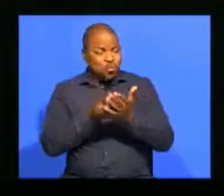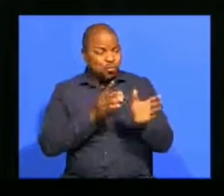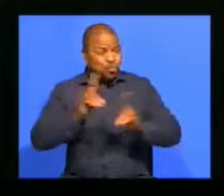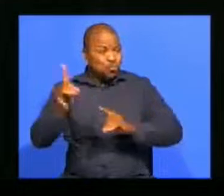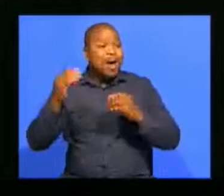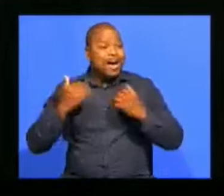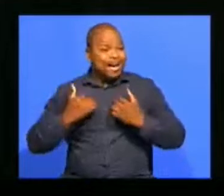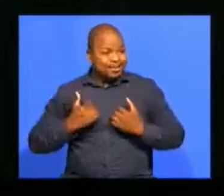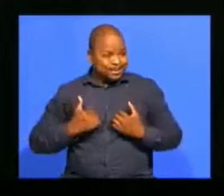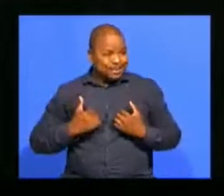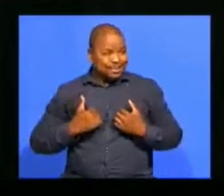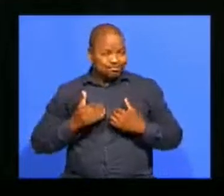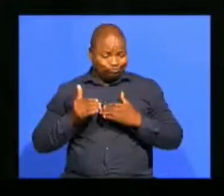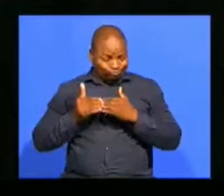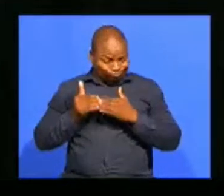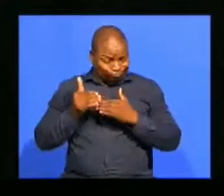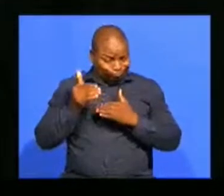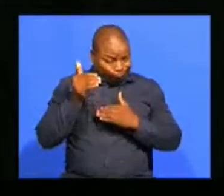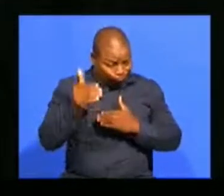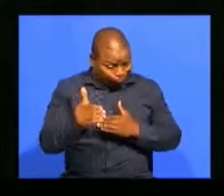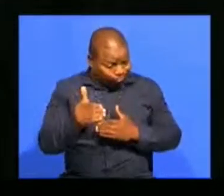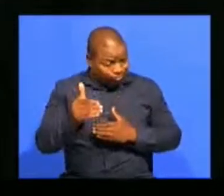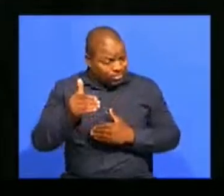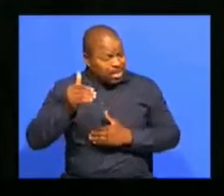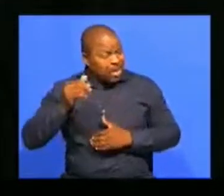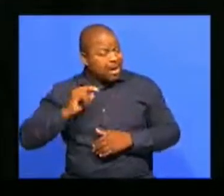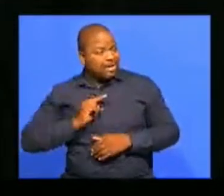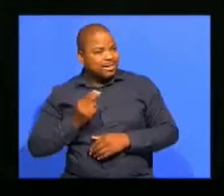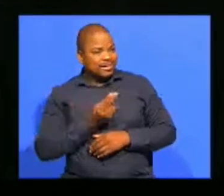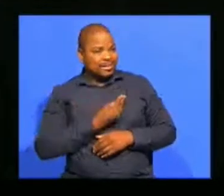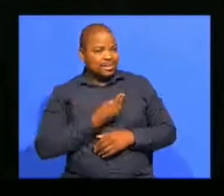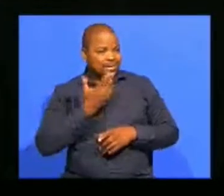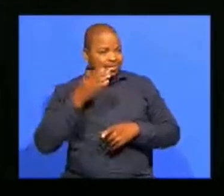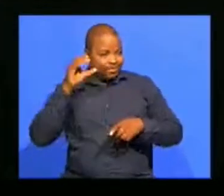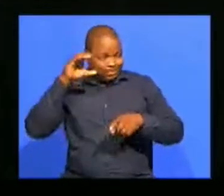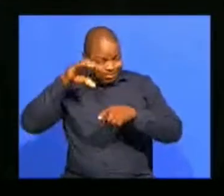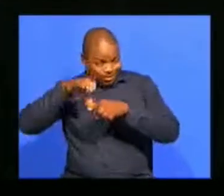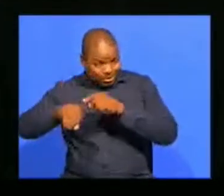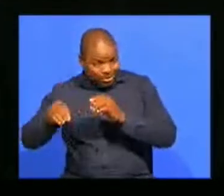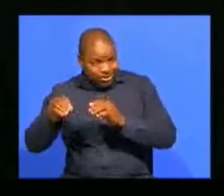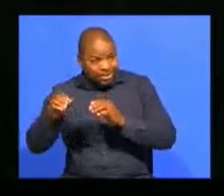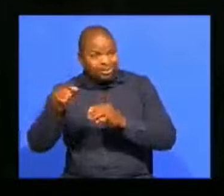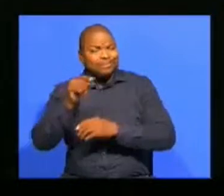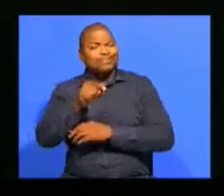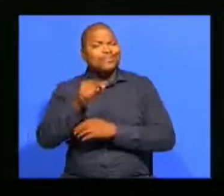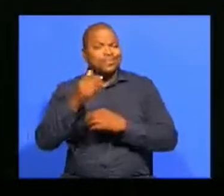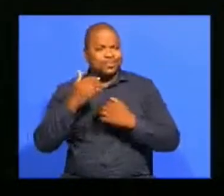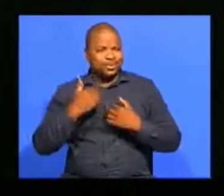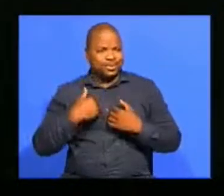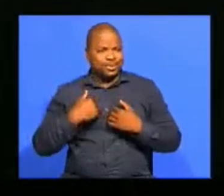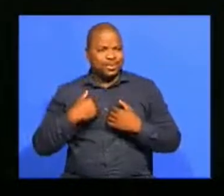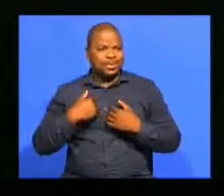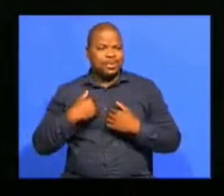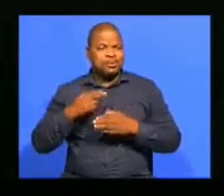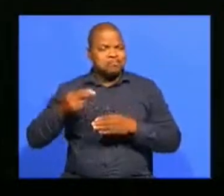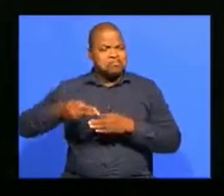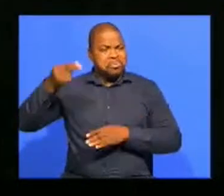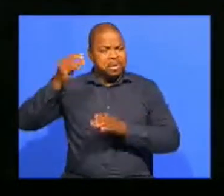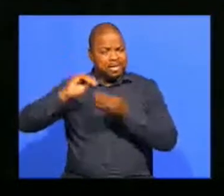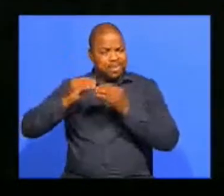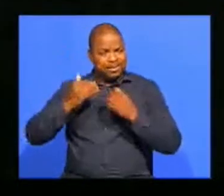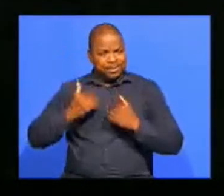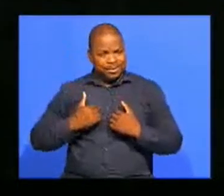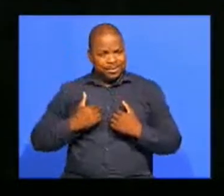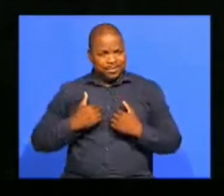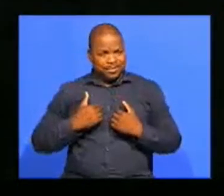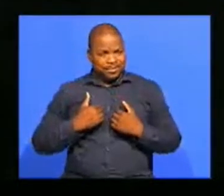mean, they are way, way ahead of us. I just heard that you hit a record last year.